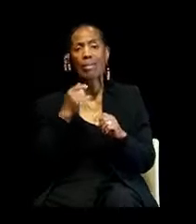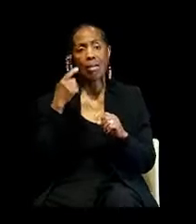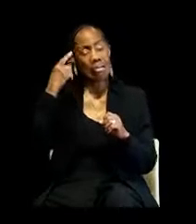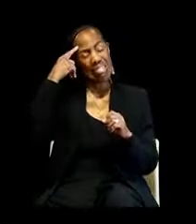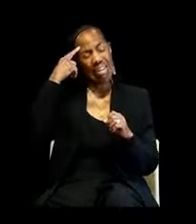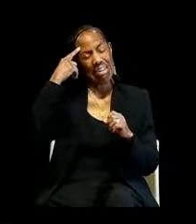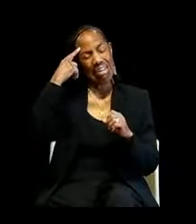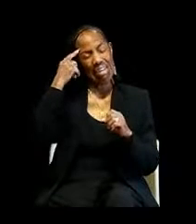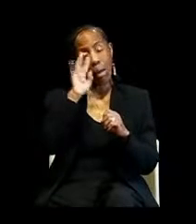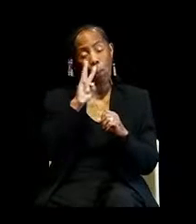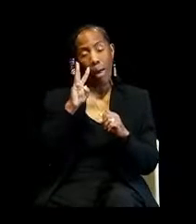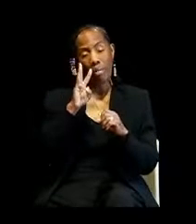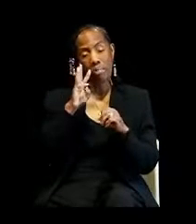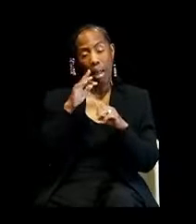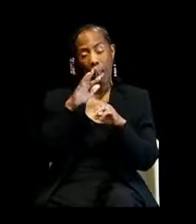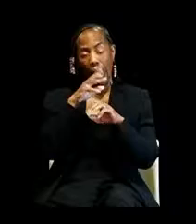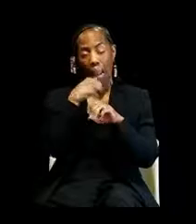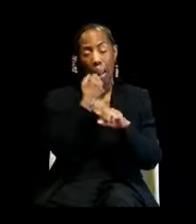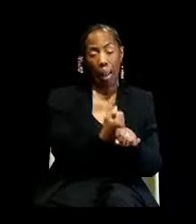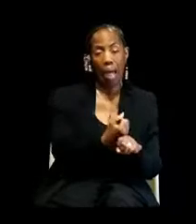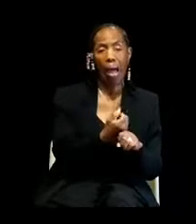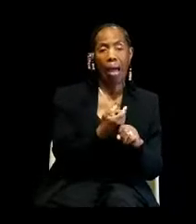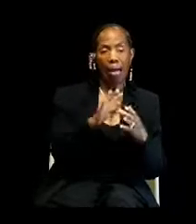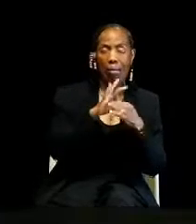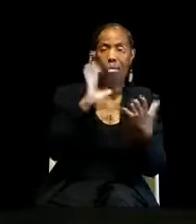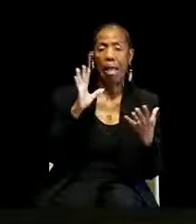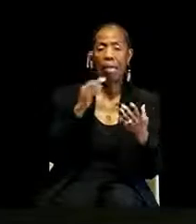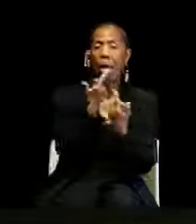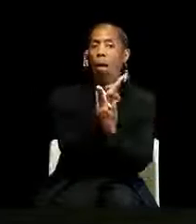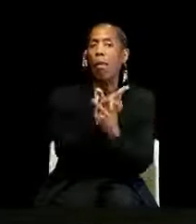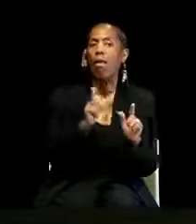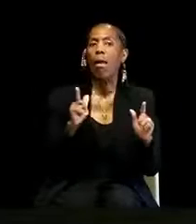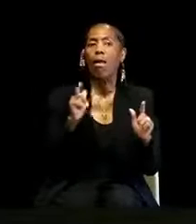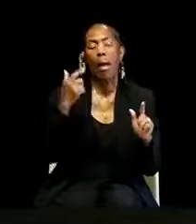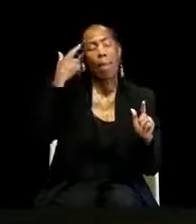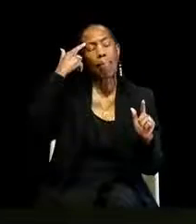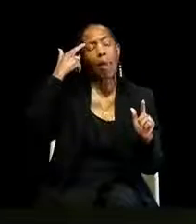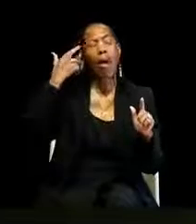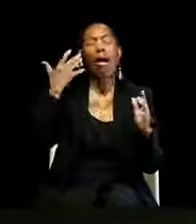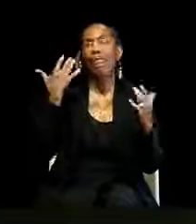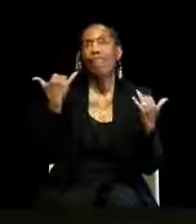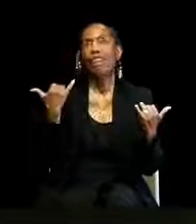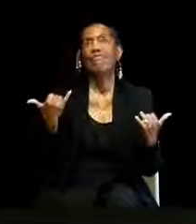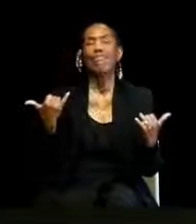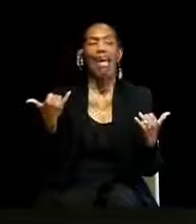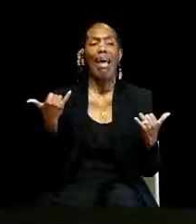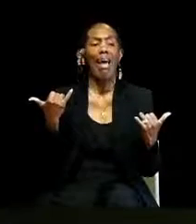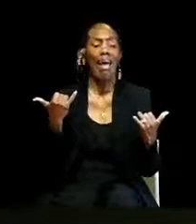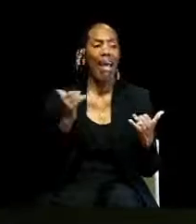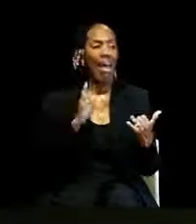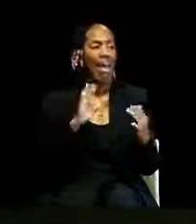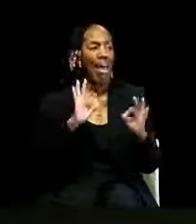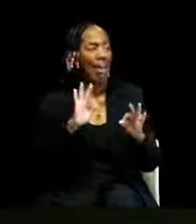to liberate our minds and direct a radical, unified path for learning. Please welcome Shireena.